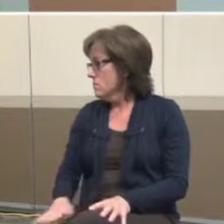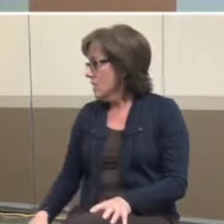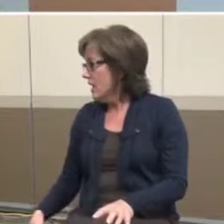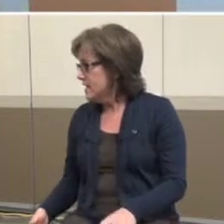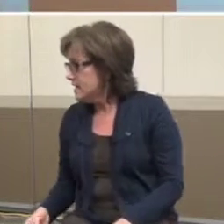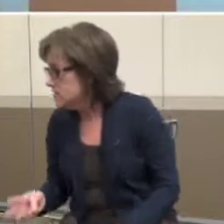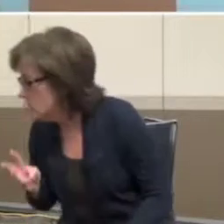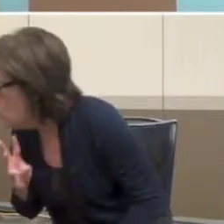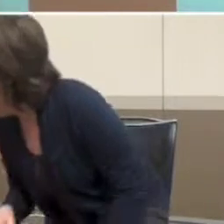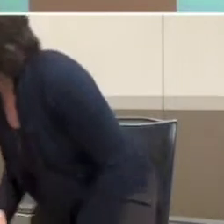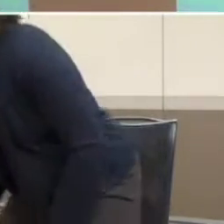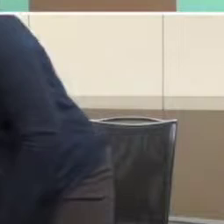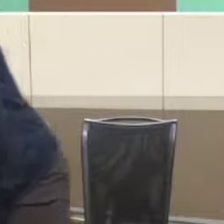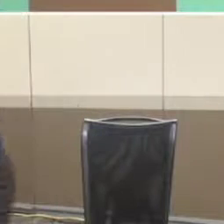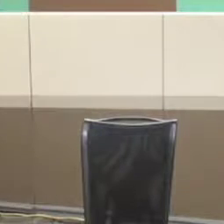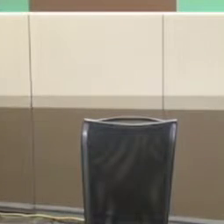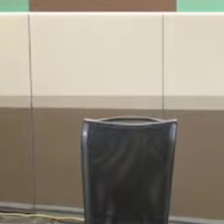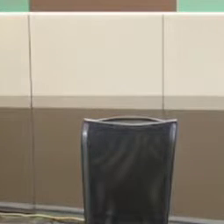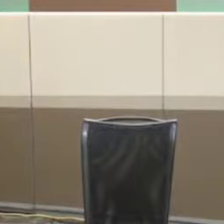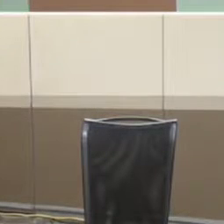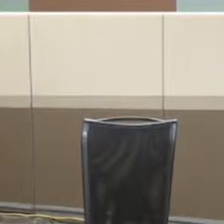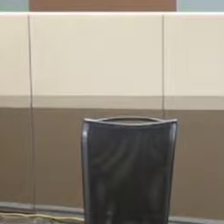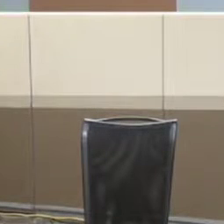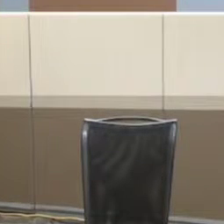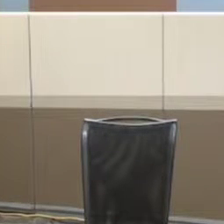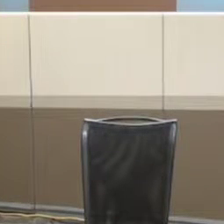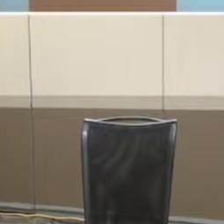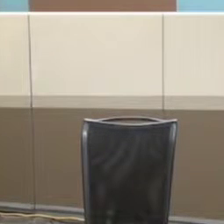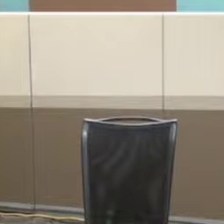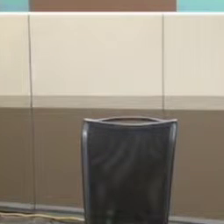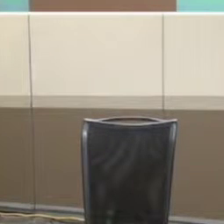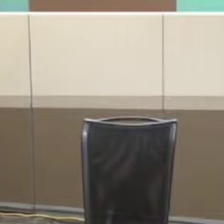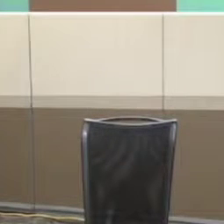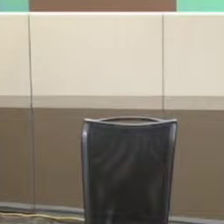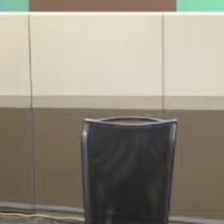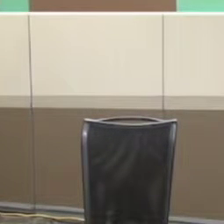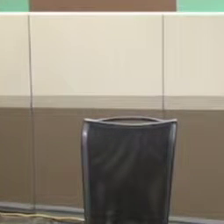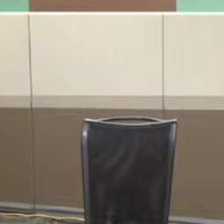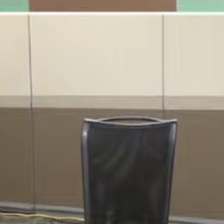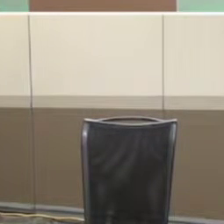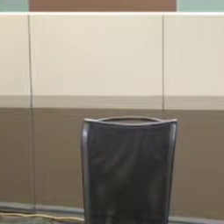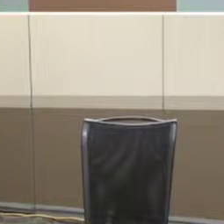Number 4, yellow, orange, brown, green.